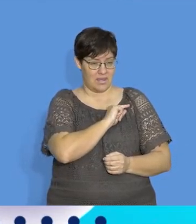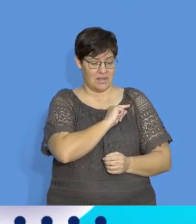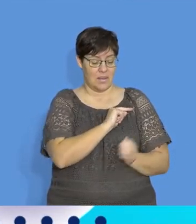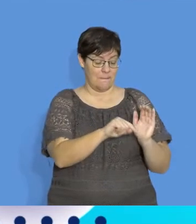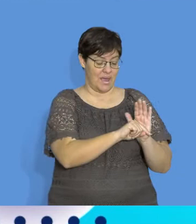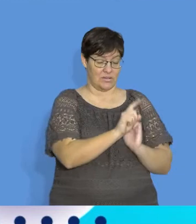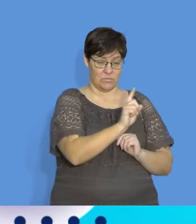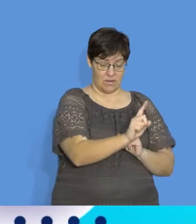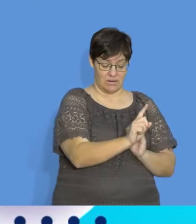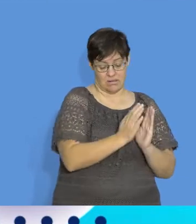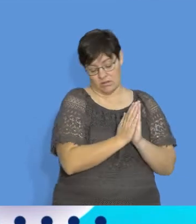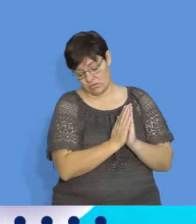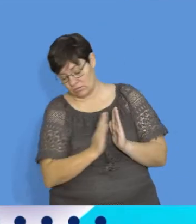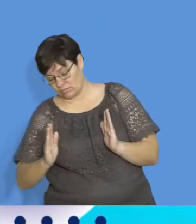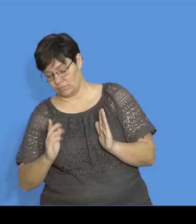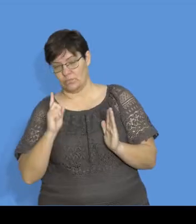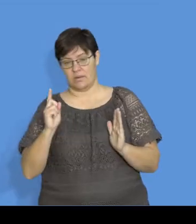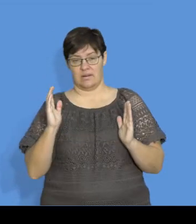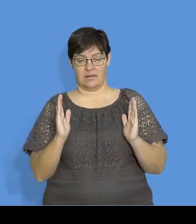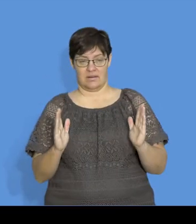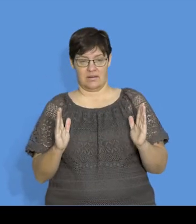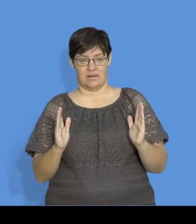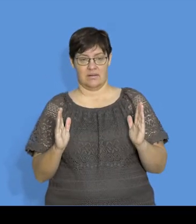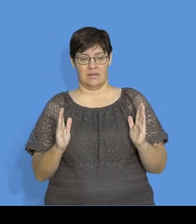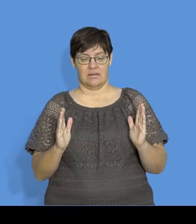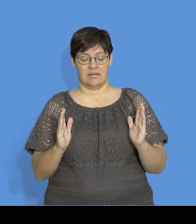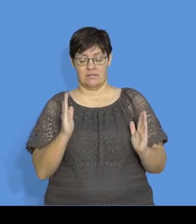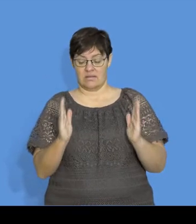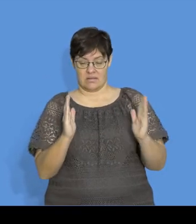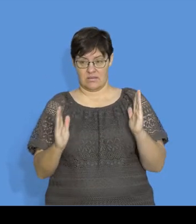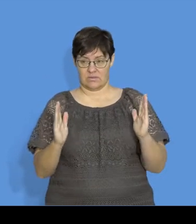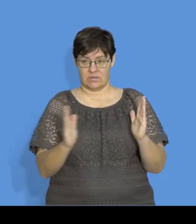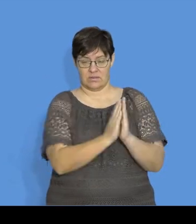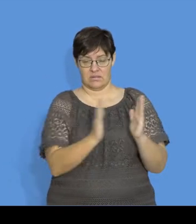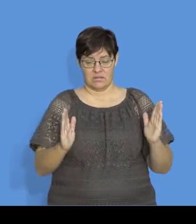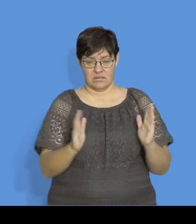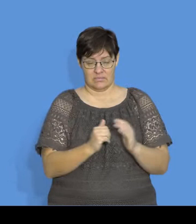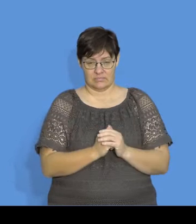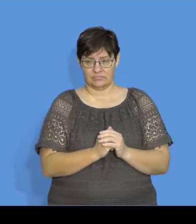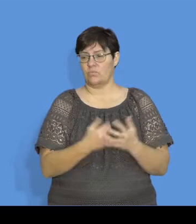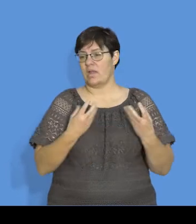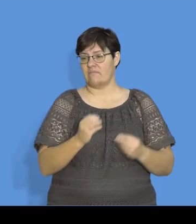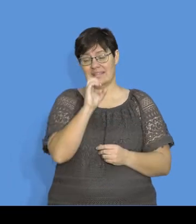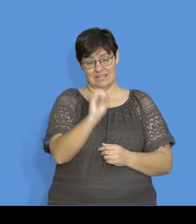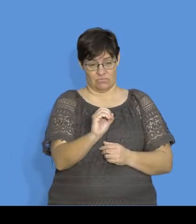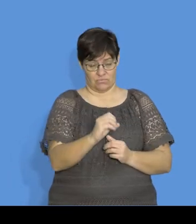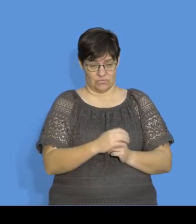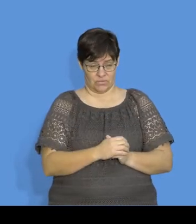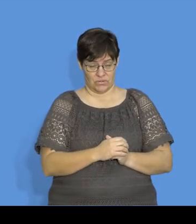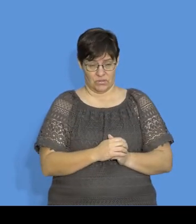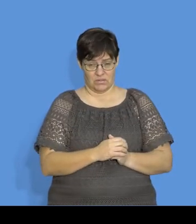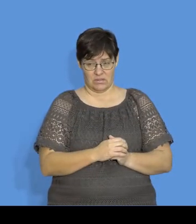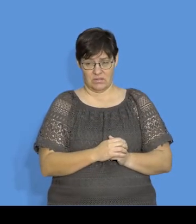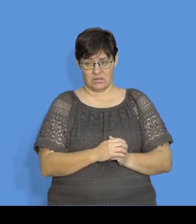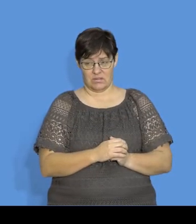this is from -1 to 1. I mean, in between there we have what?